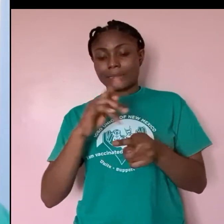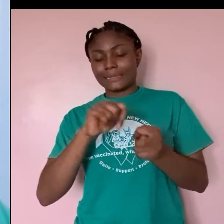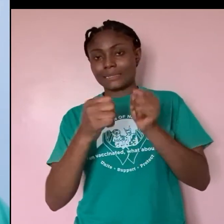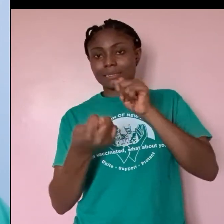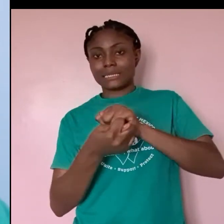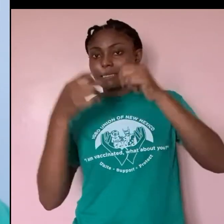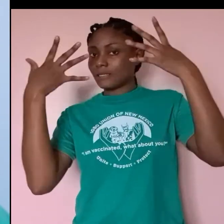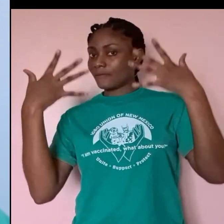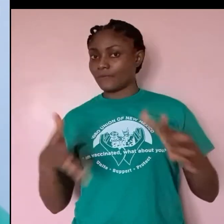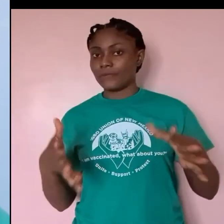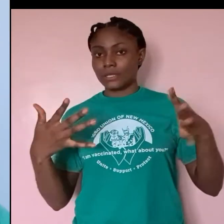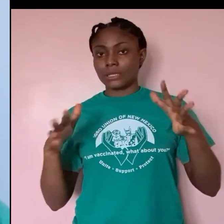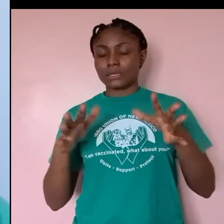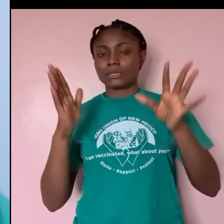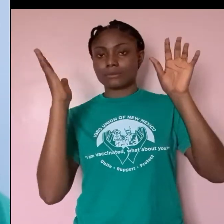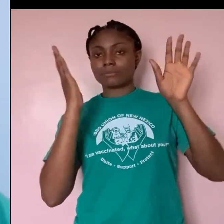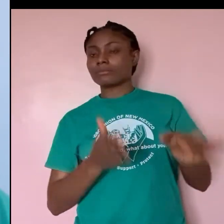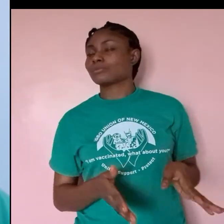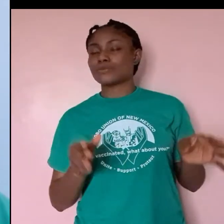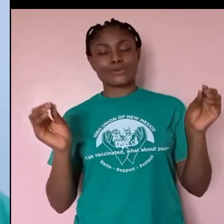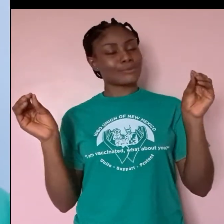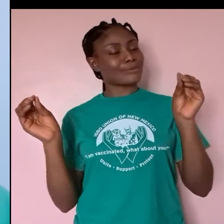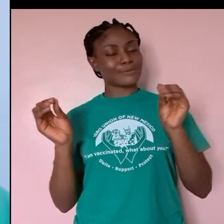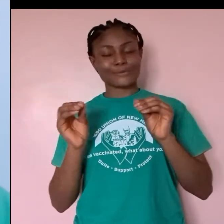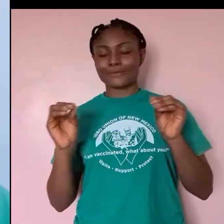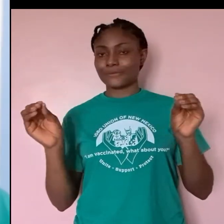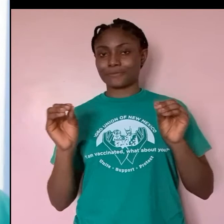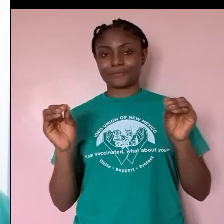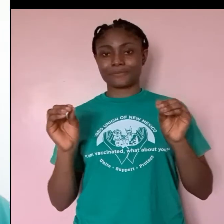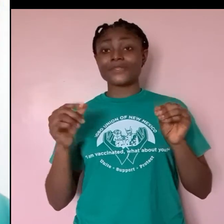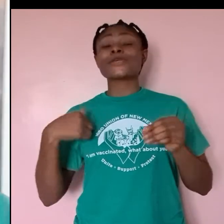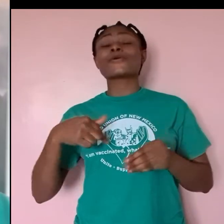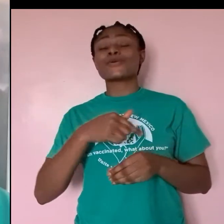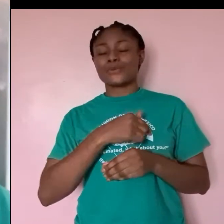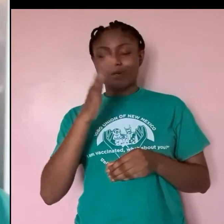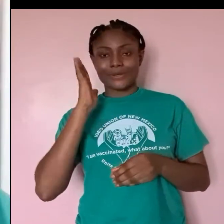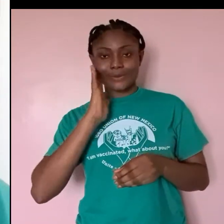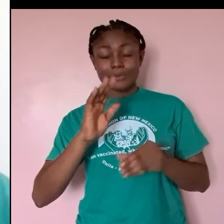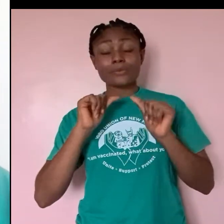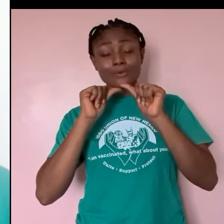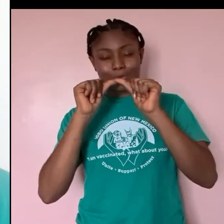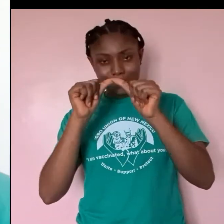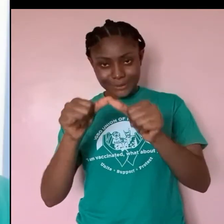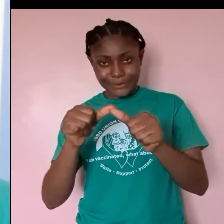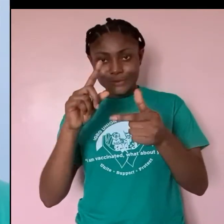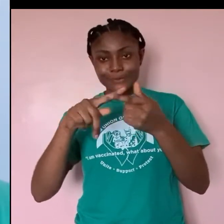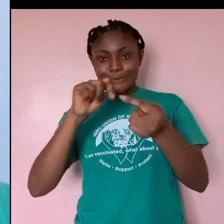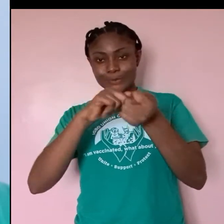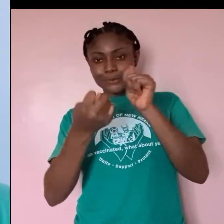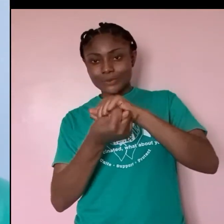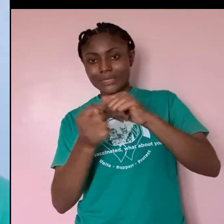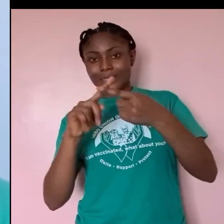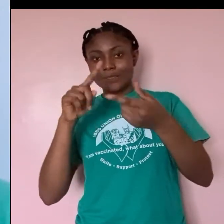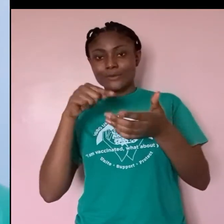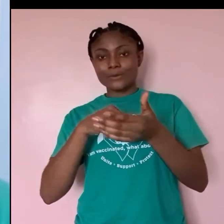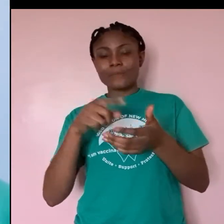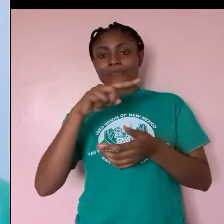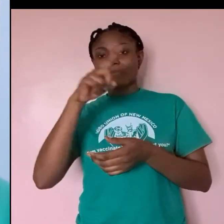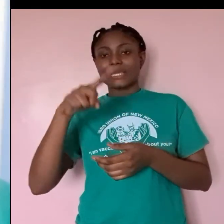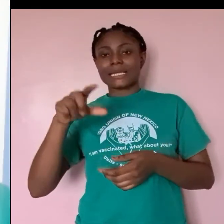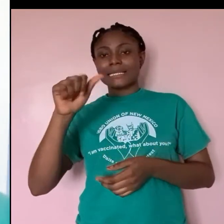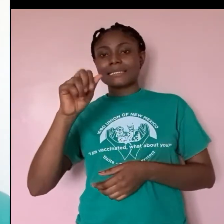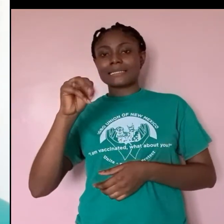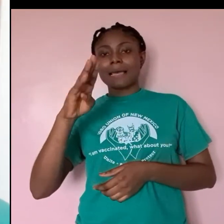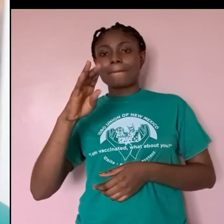translating this work into Indigenous Nigerian sign languages. We are going to go ahead and translate it into Indigenous